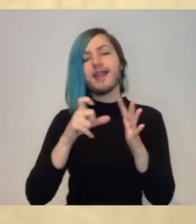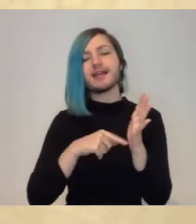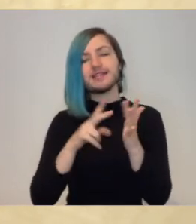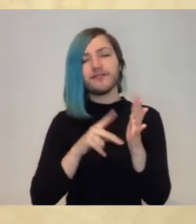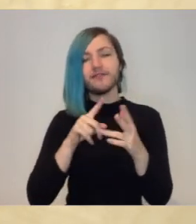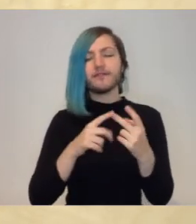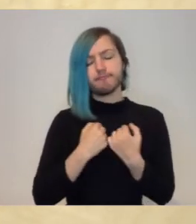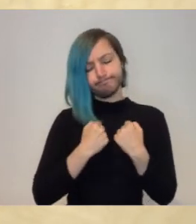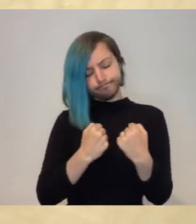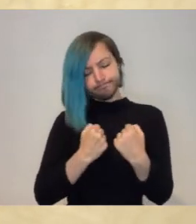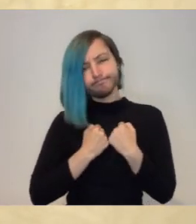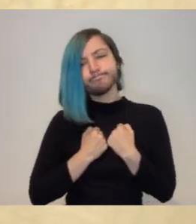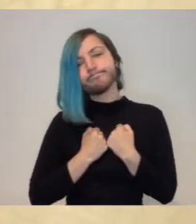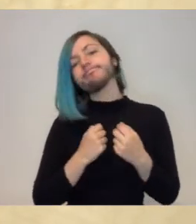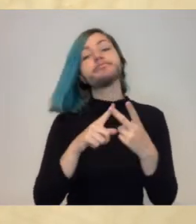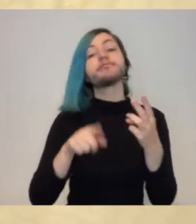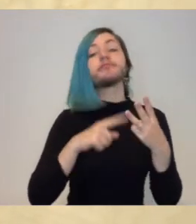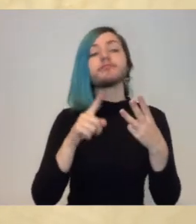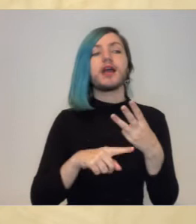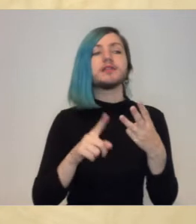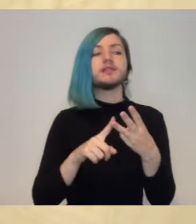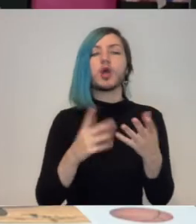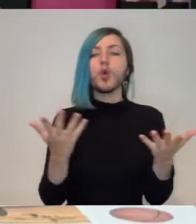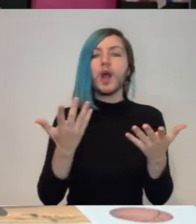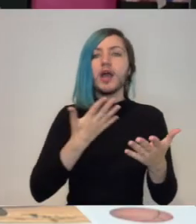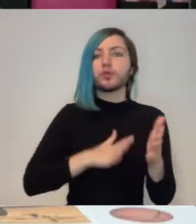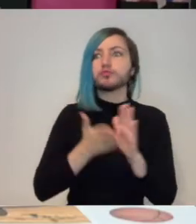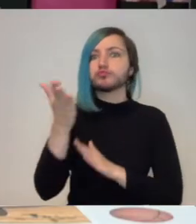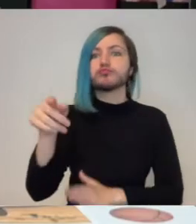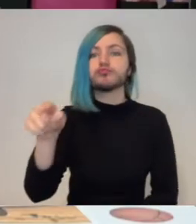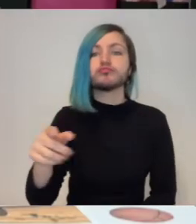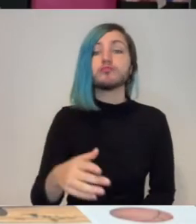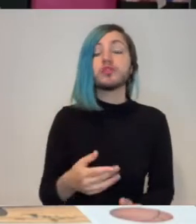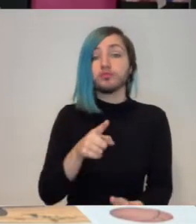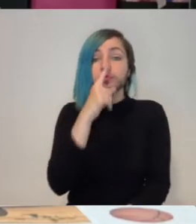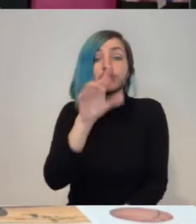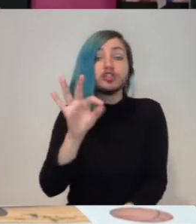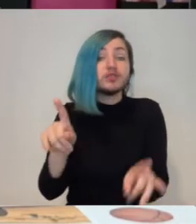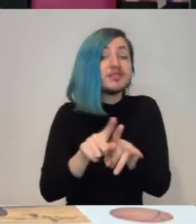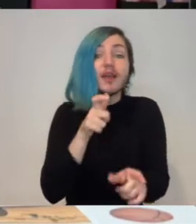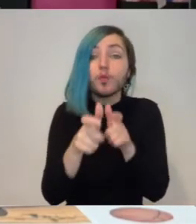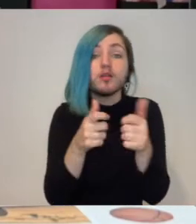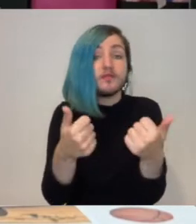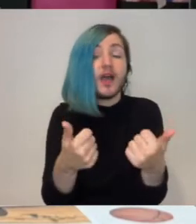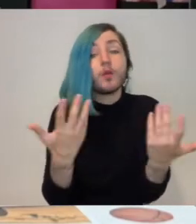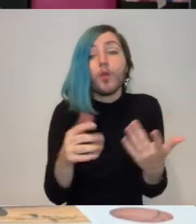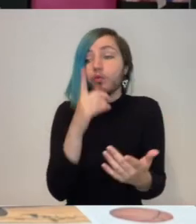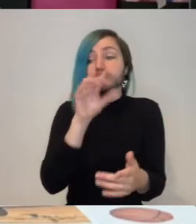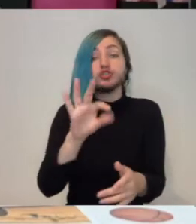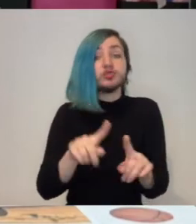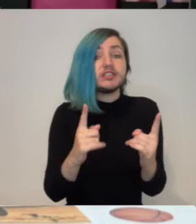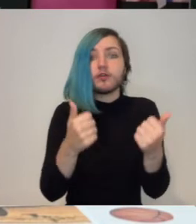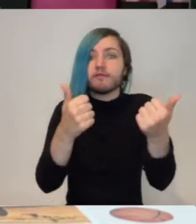and I'm going to choose where you'd like to be. So if you'd like to do these same words I've chosen, that's great, or if you want to choose some different